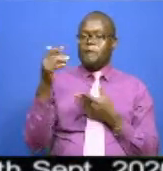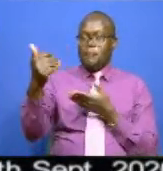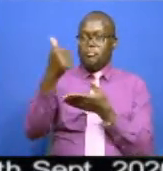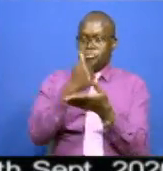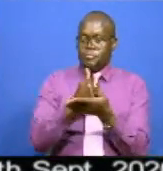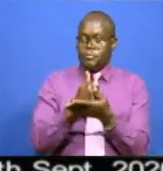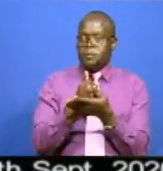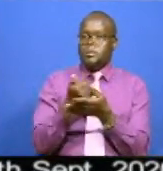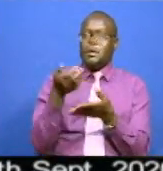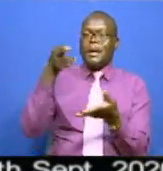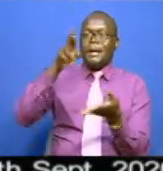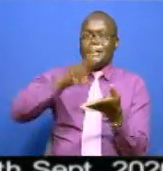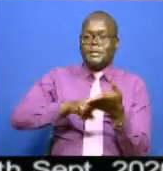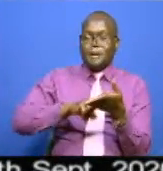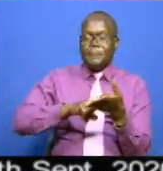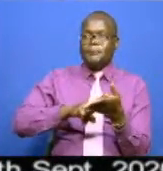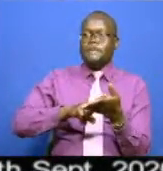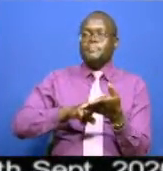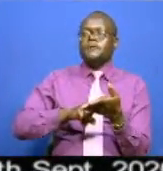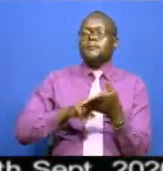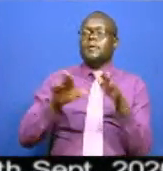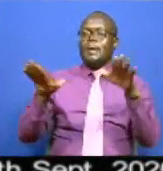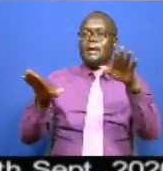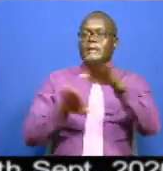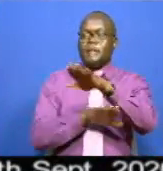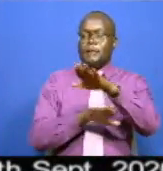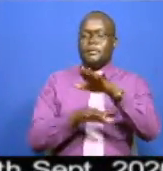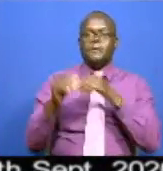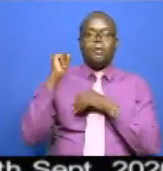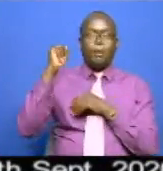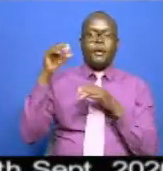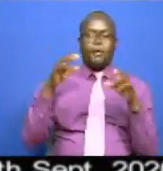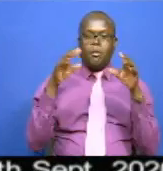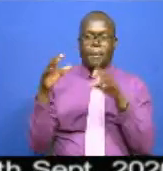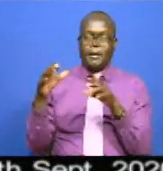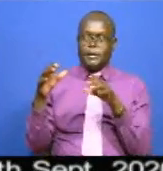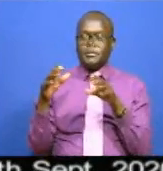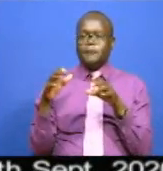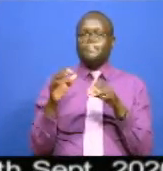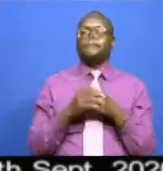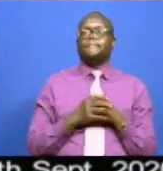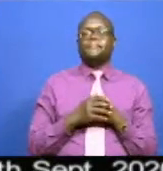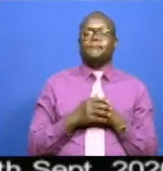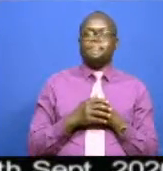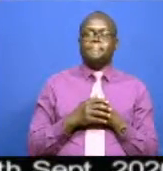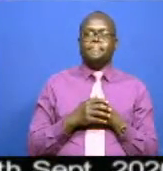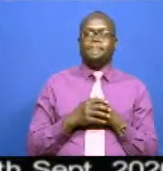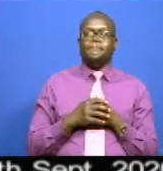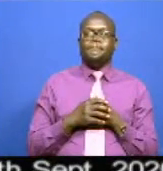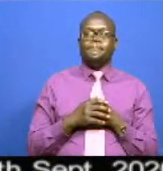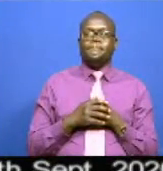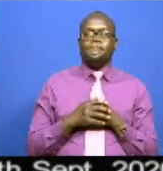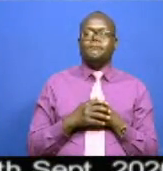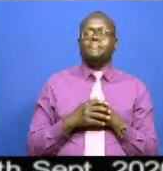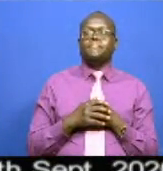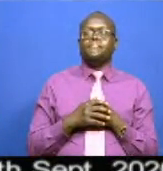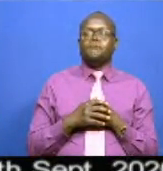of Registrar, Assistant Registrar of Political Parties by His Excellency.